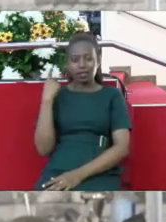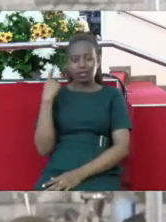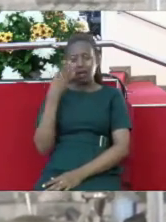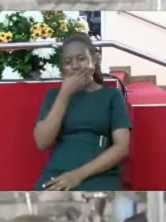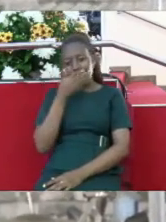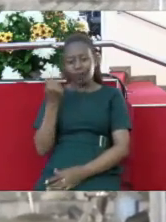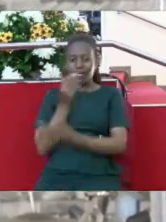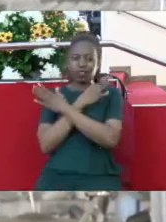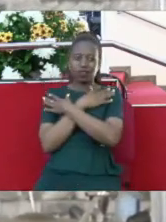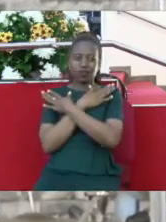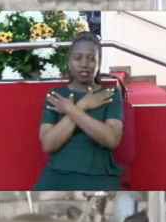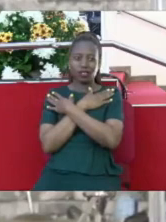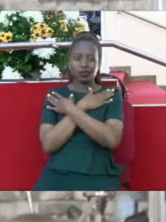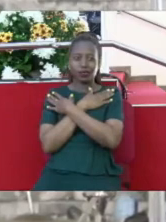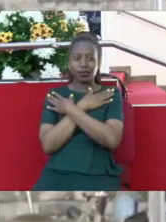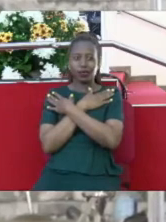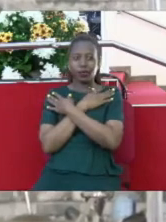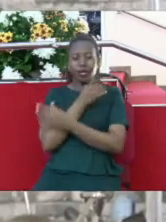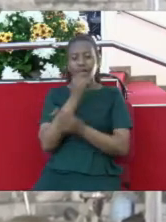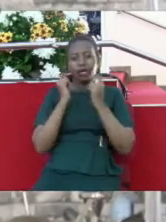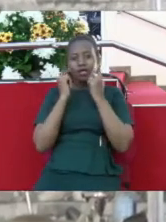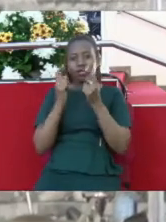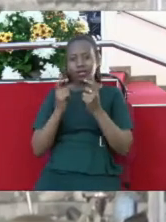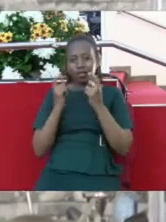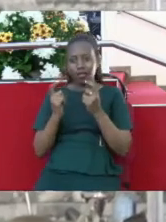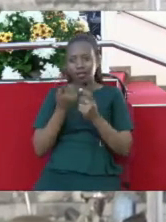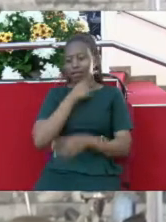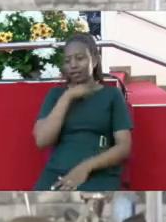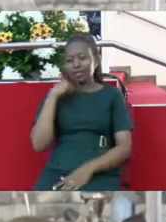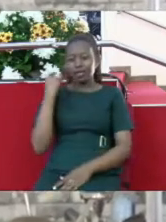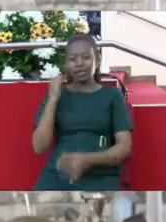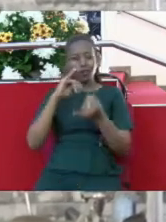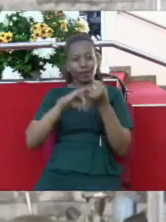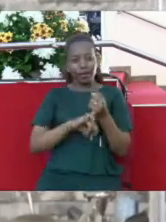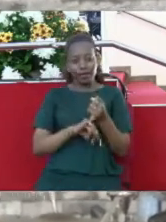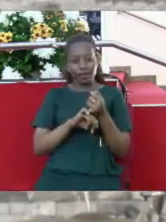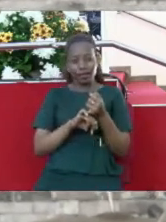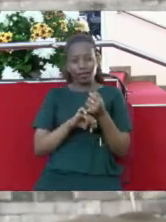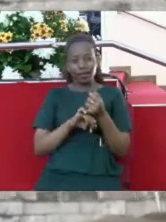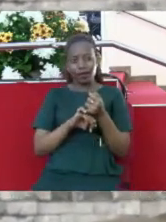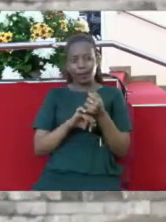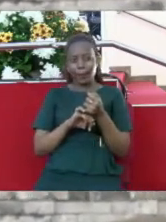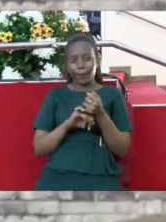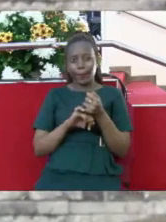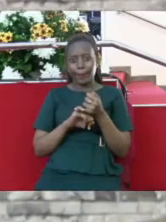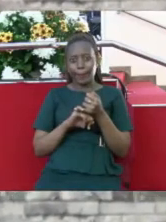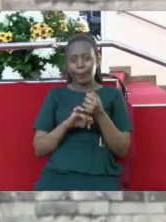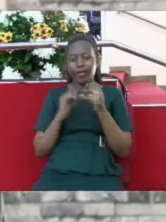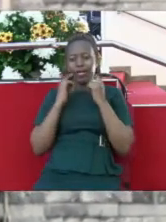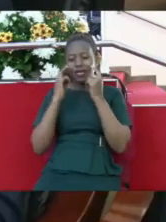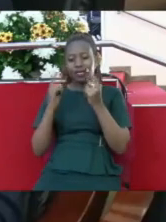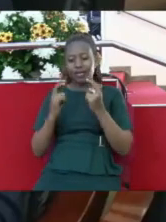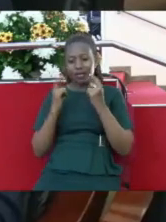inaua hata urafiki. Sin has killed marriages. Dhambi imeua hata ndoa. Sin is killing